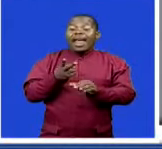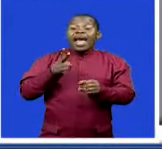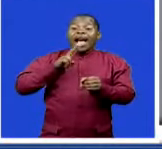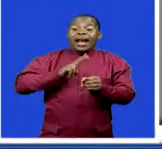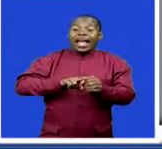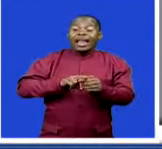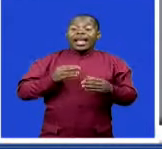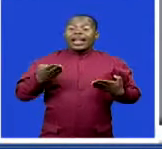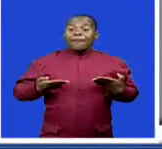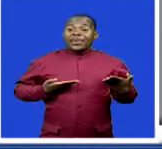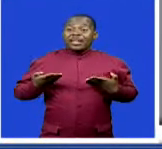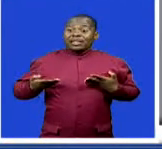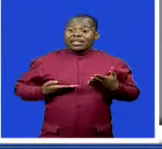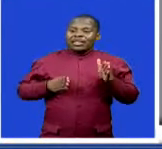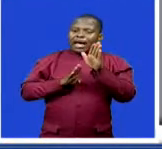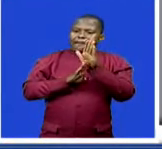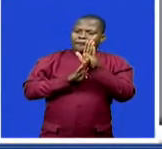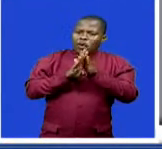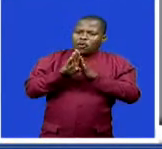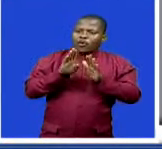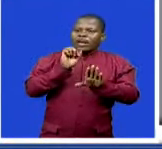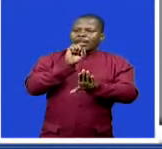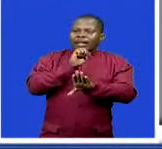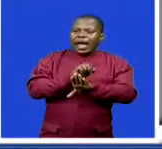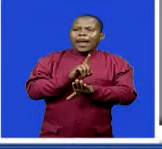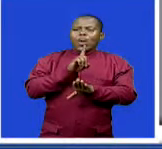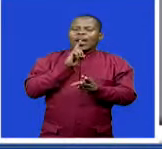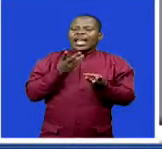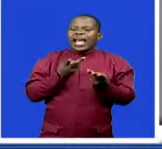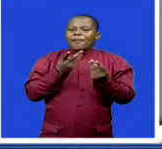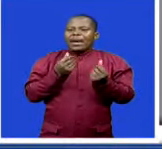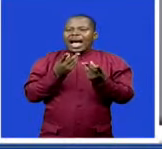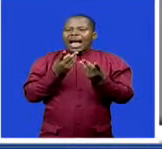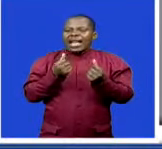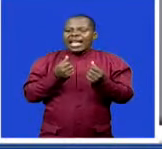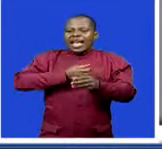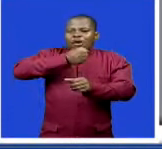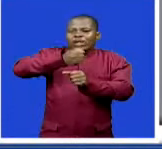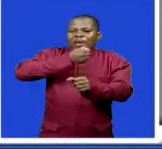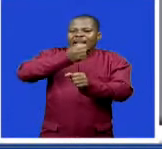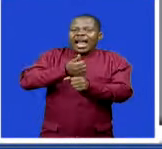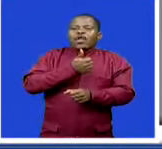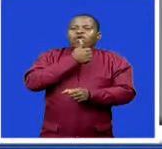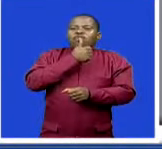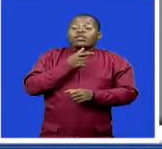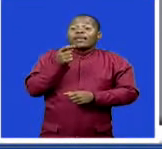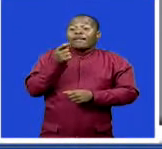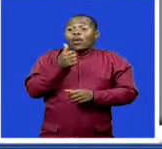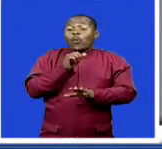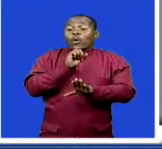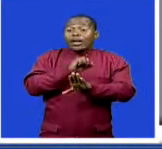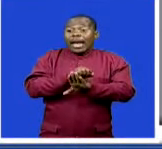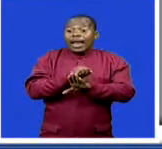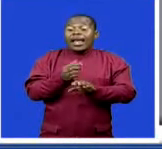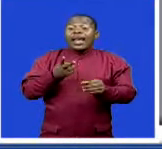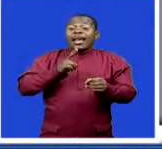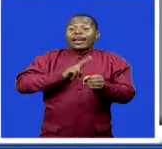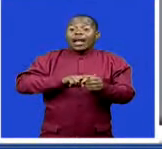expansion with diversification without massive capital injection. IPA domestic trade